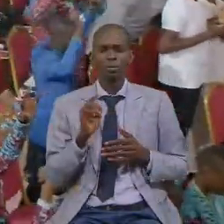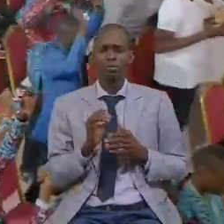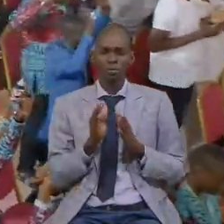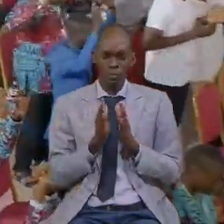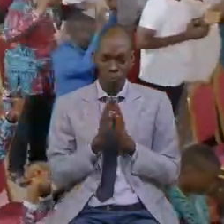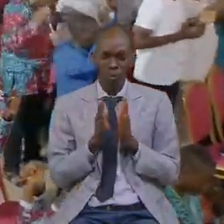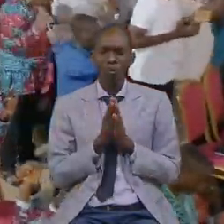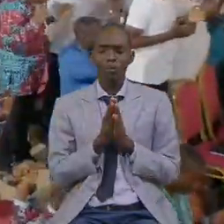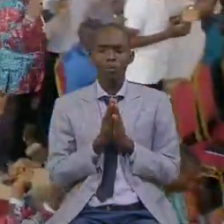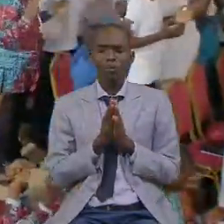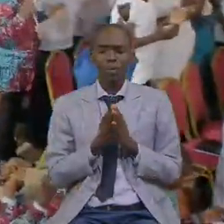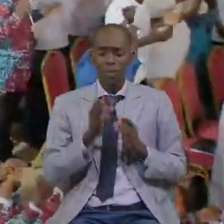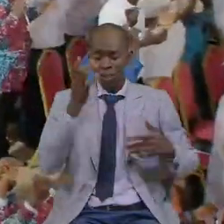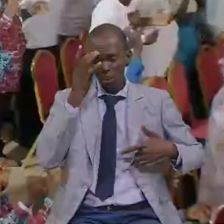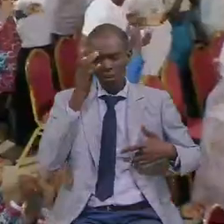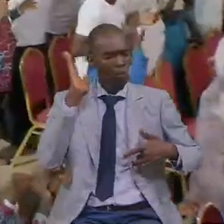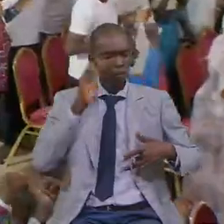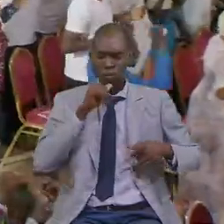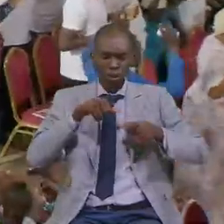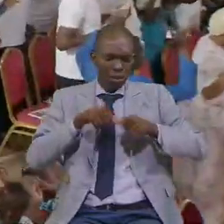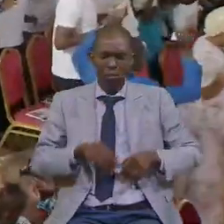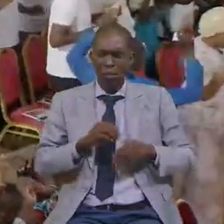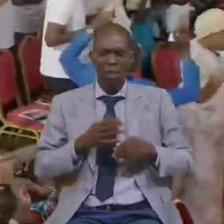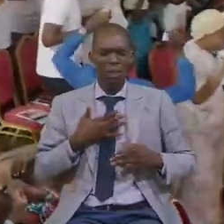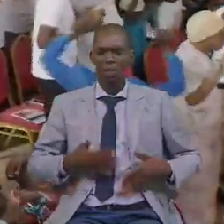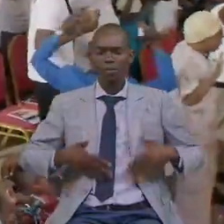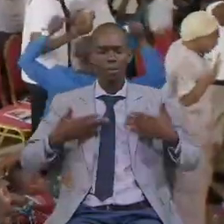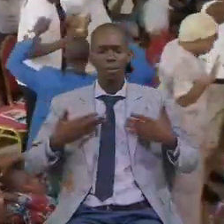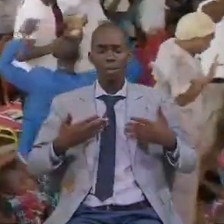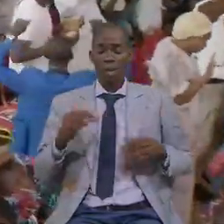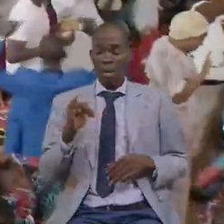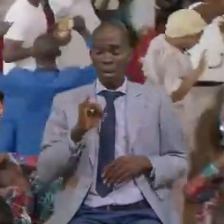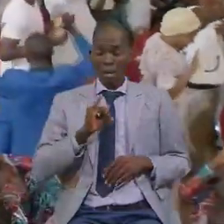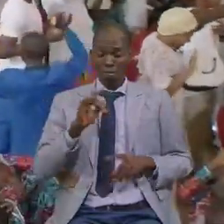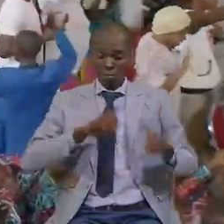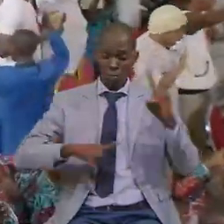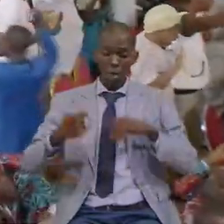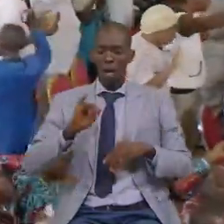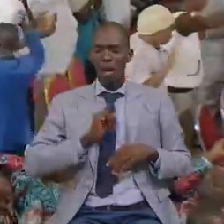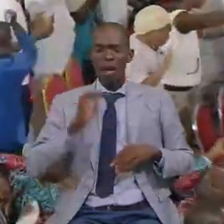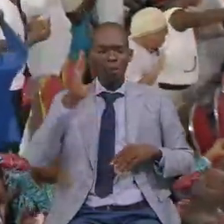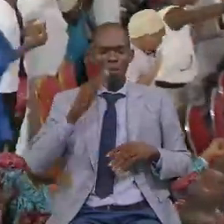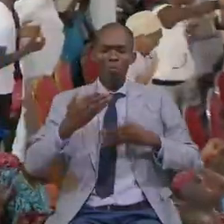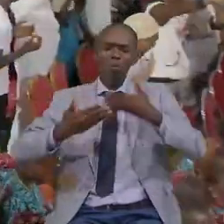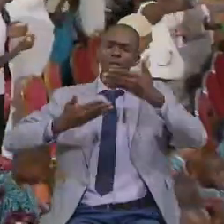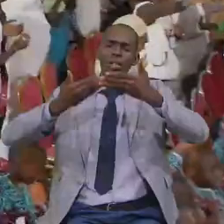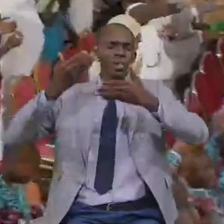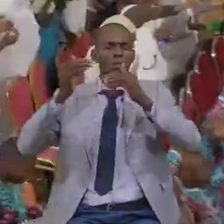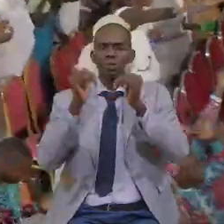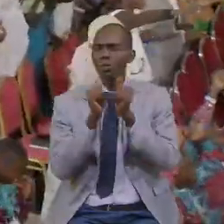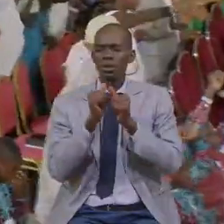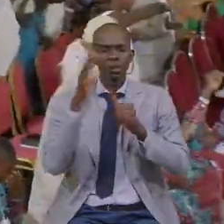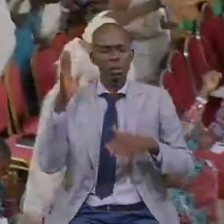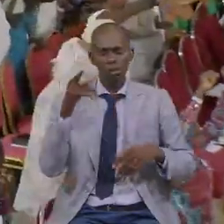You will not stay in my life. I will progress without you. I am